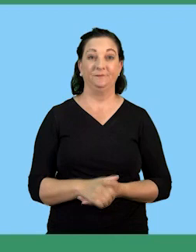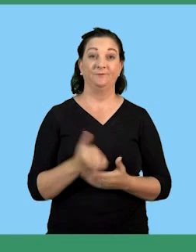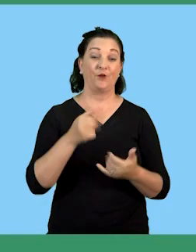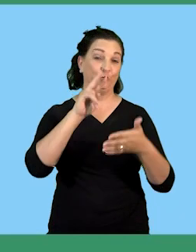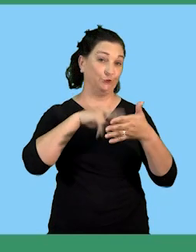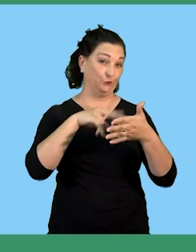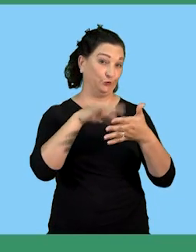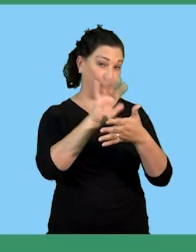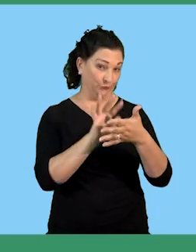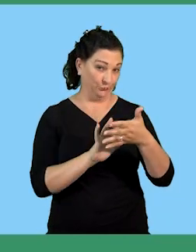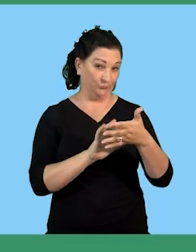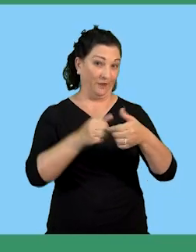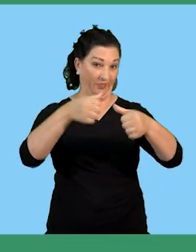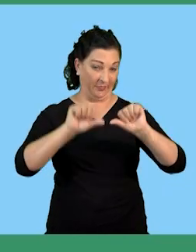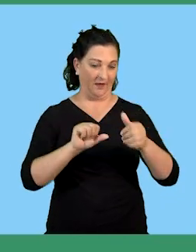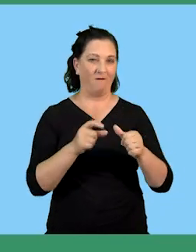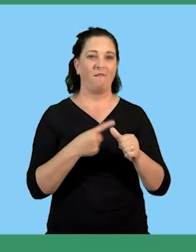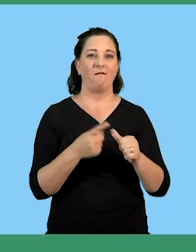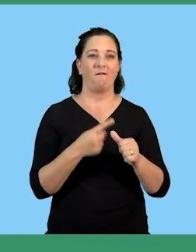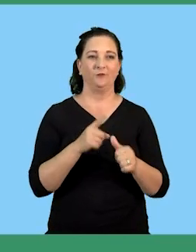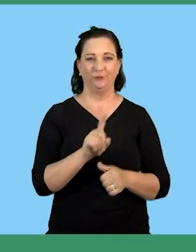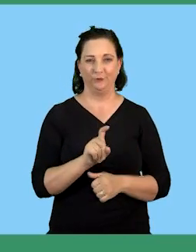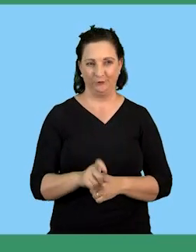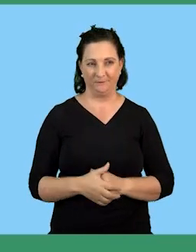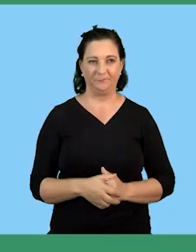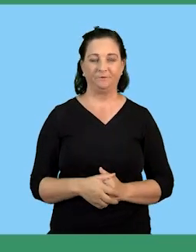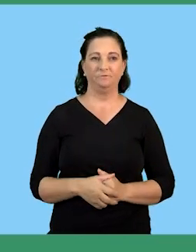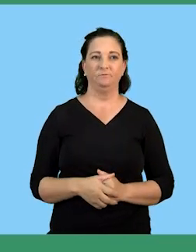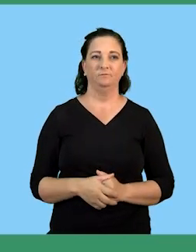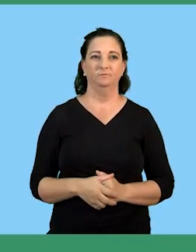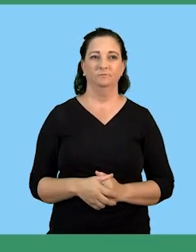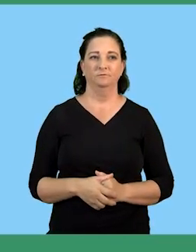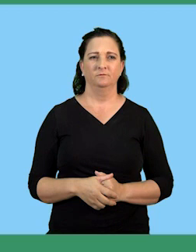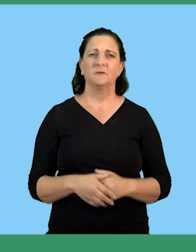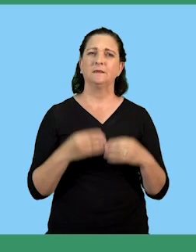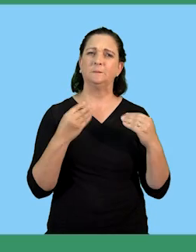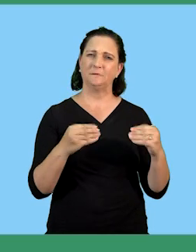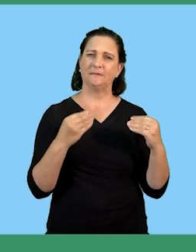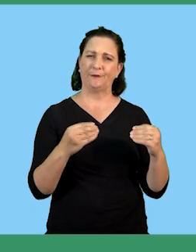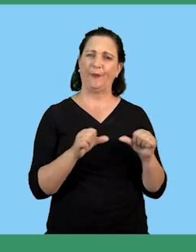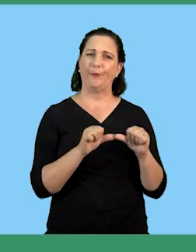read the scenario below and answer the questions that follow. Sustainable businesses